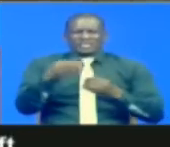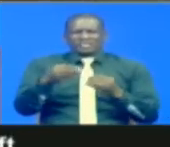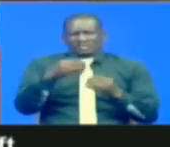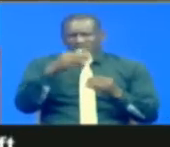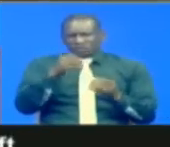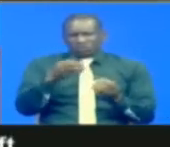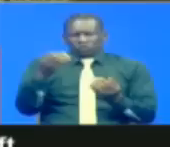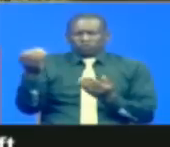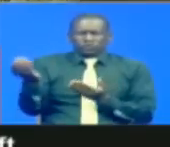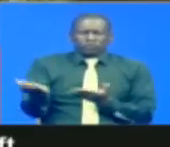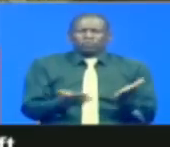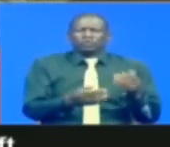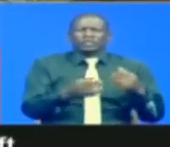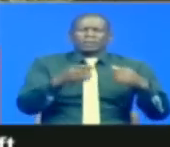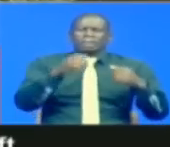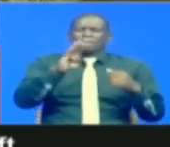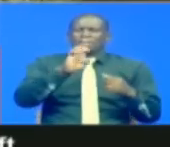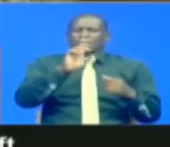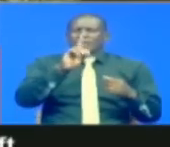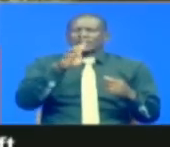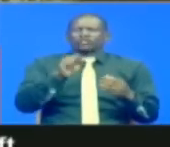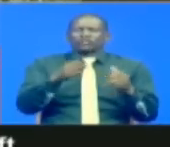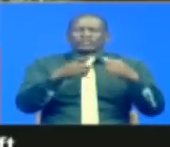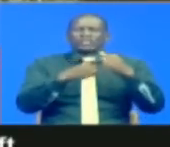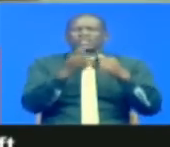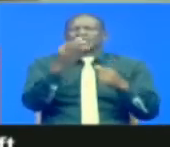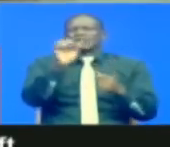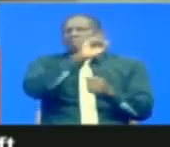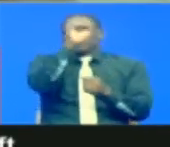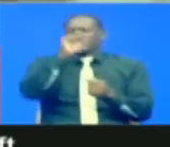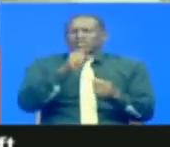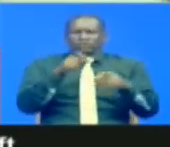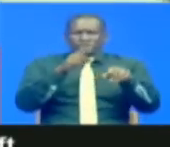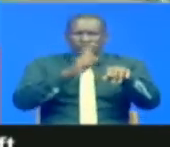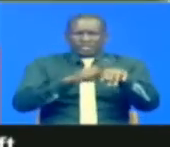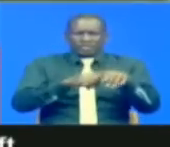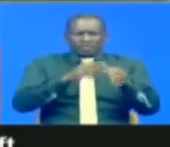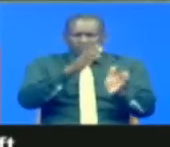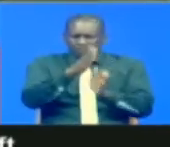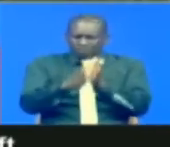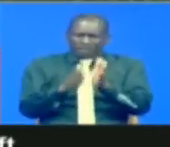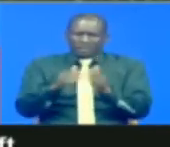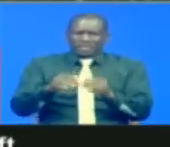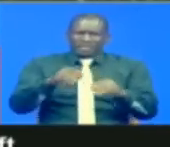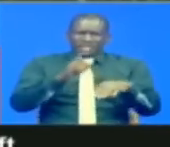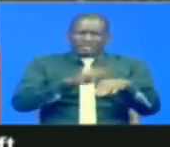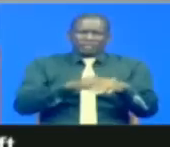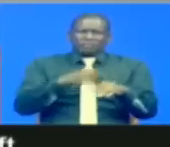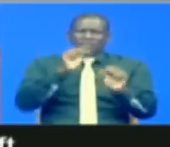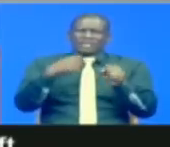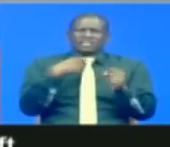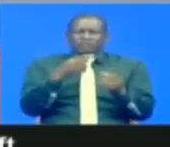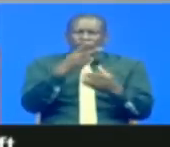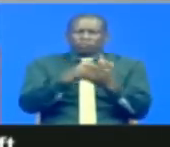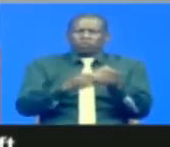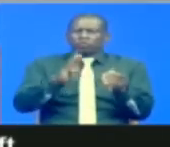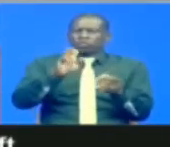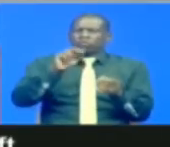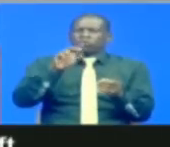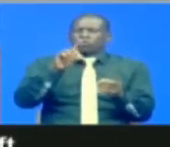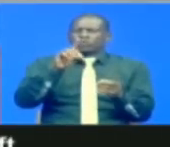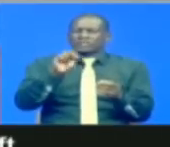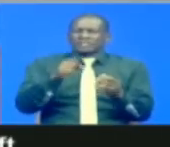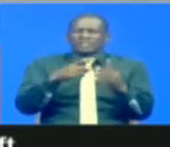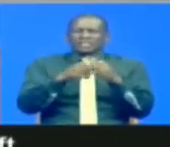worth 63% of its target amount for the period under review. The period of sale for the two bonds opened on the 2nd of